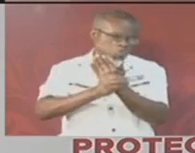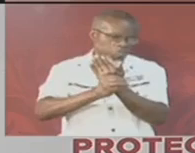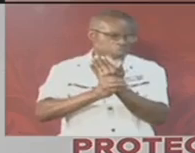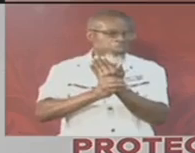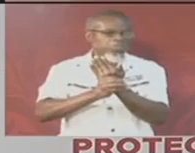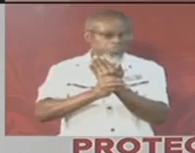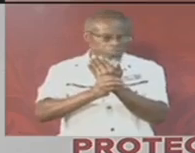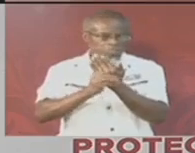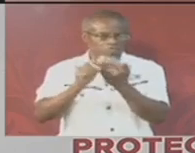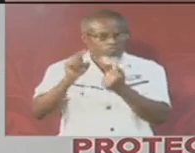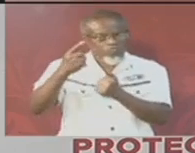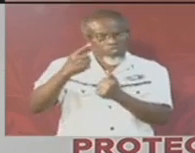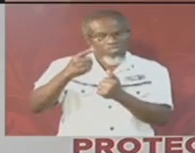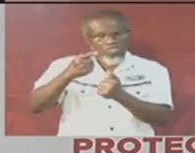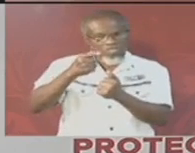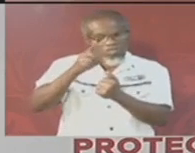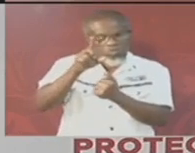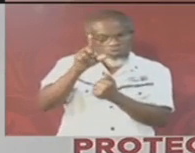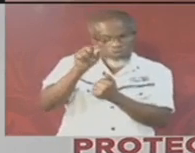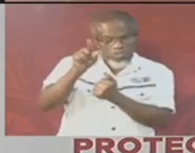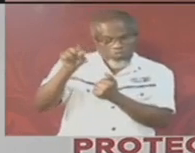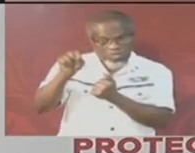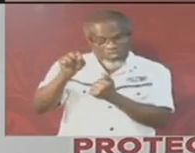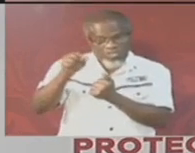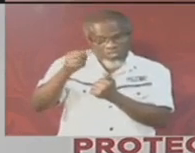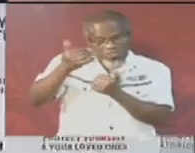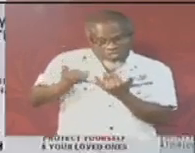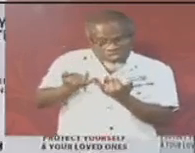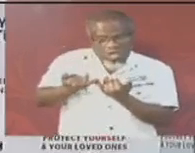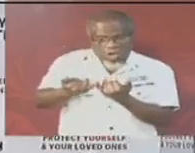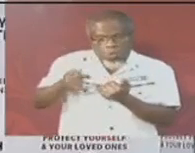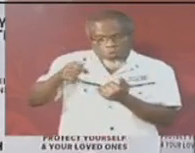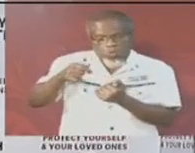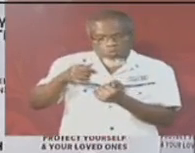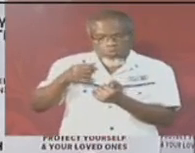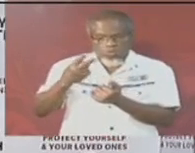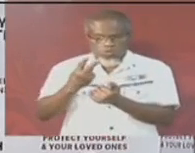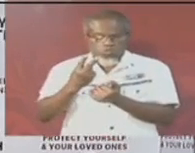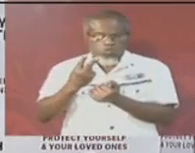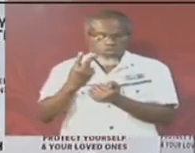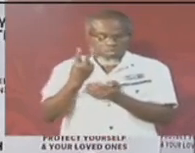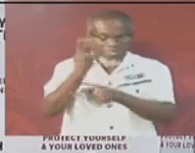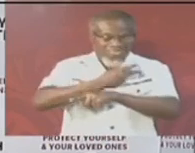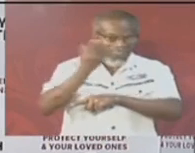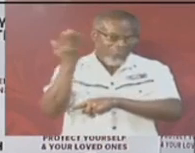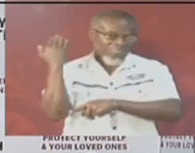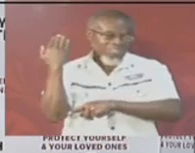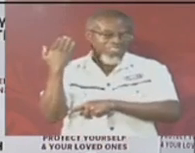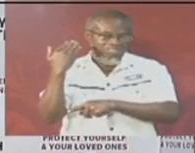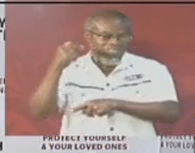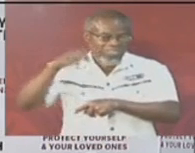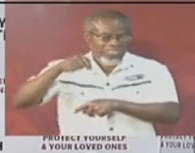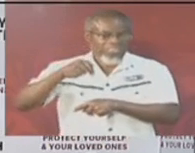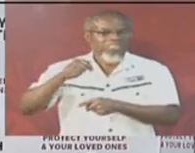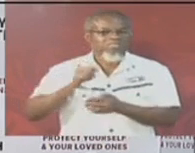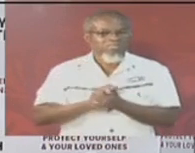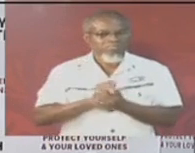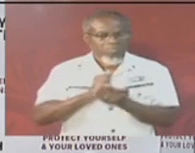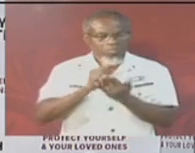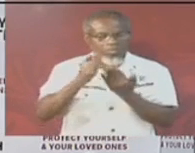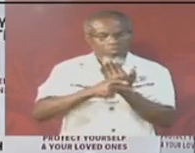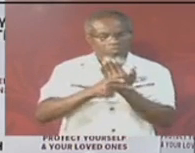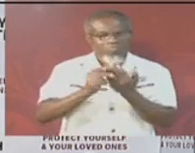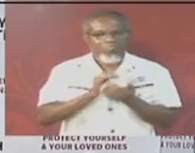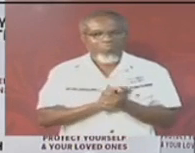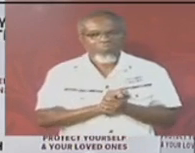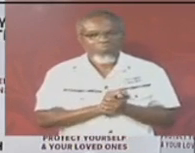I hope that gives you a very complete picture of where we are. Thank you very much. Thank you, Minister. I now invite Dr. Hines to answer the second part of